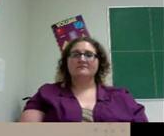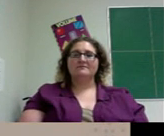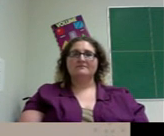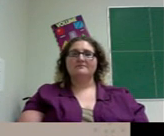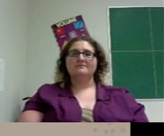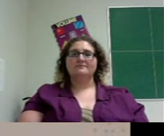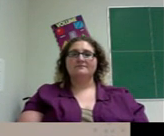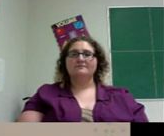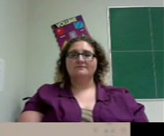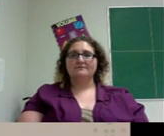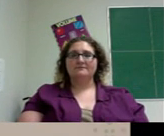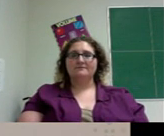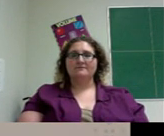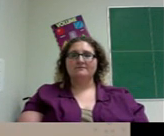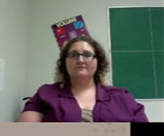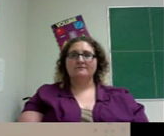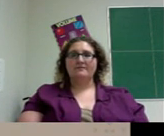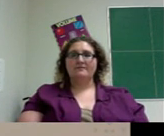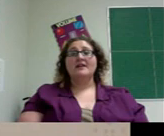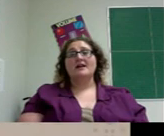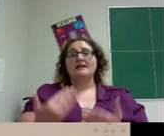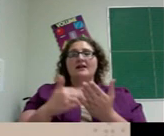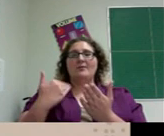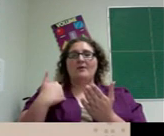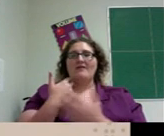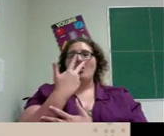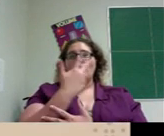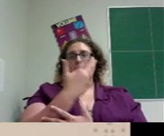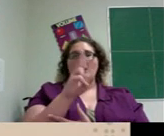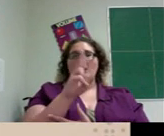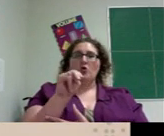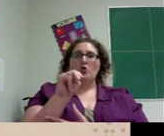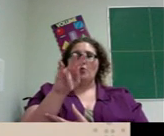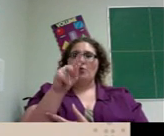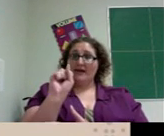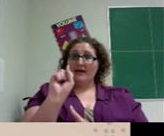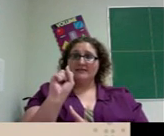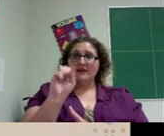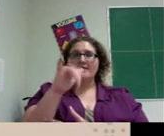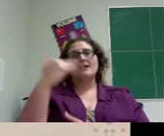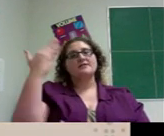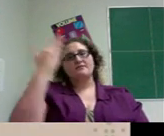And again, having 3 units long. That would be the front side view.